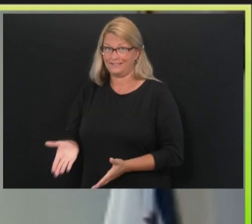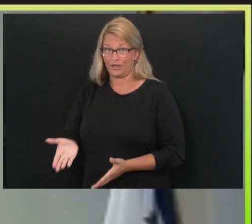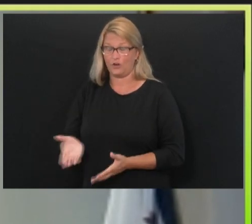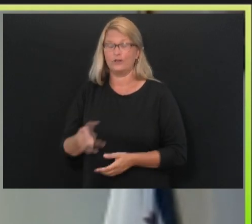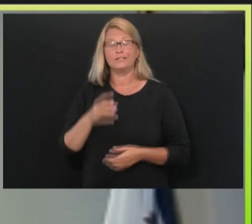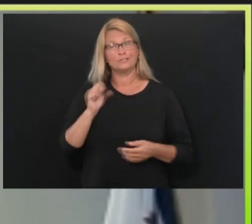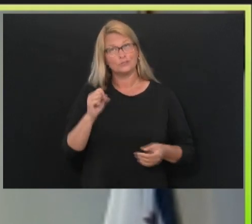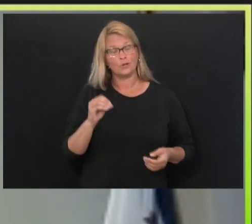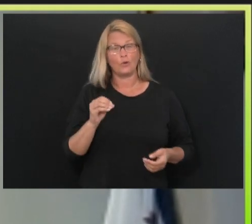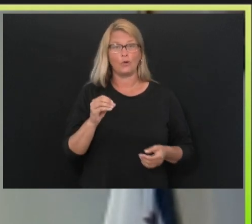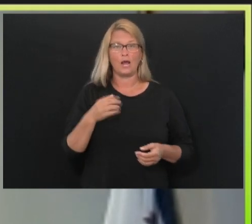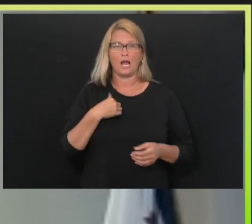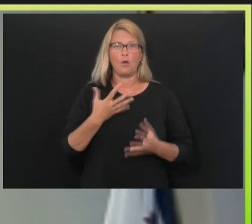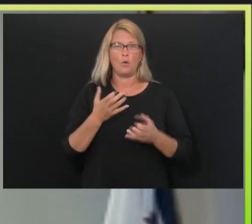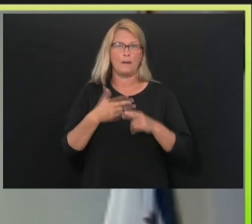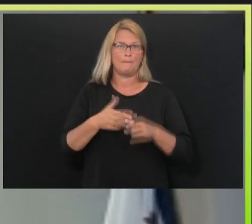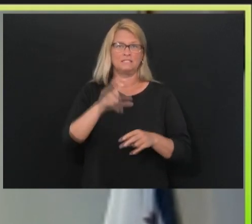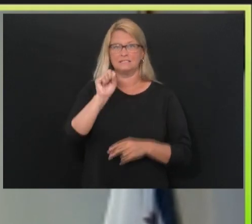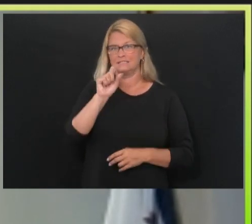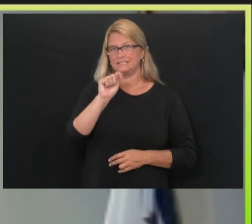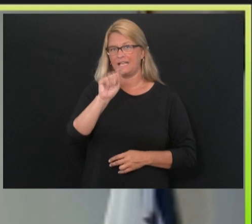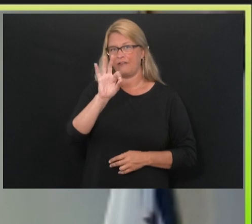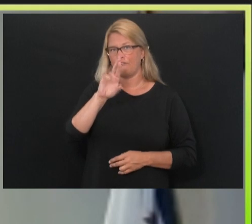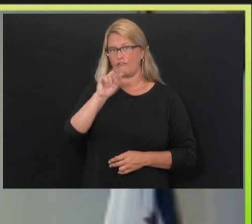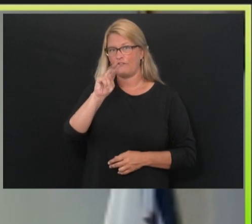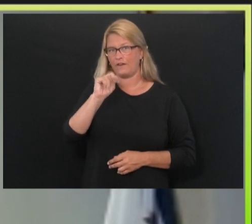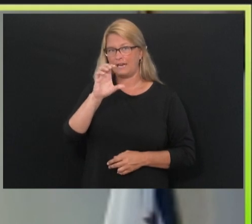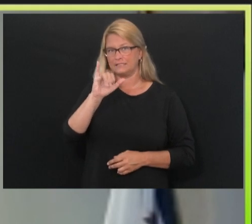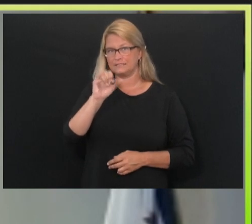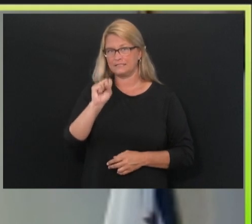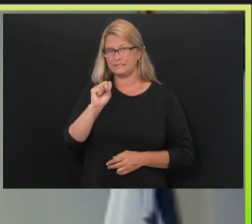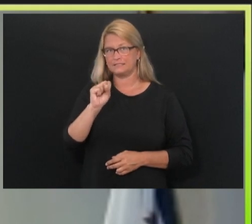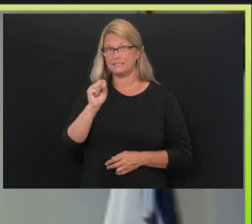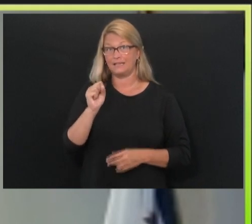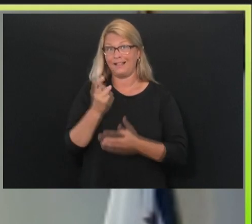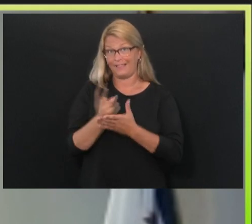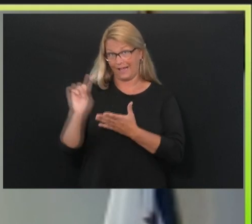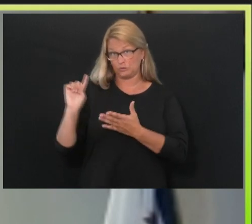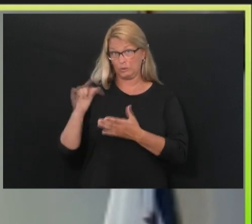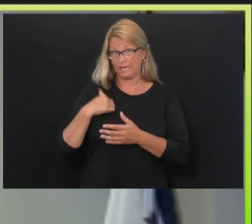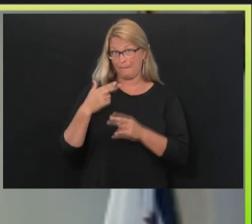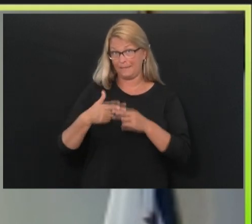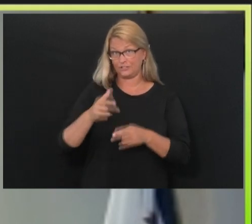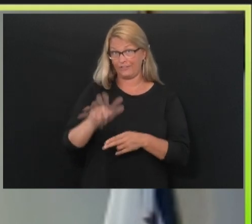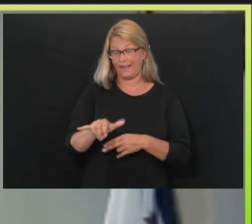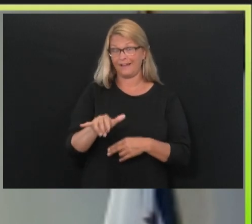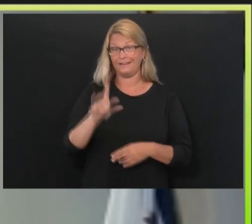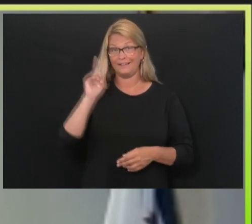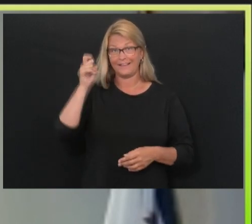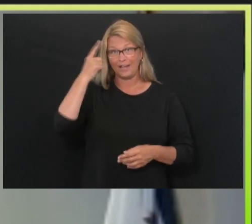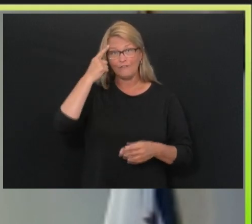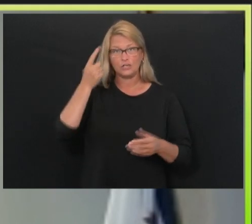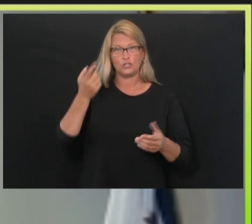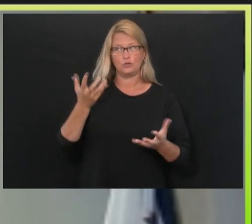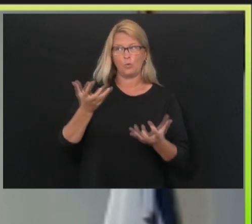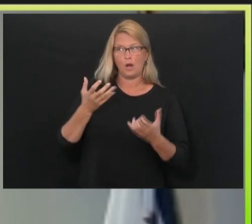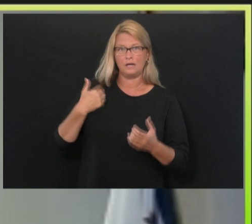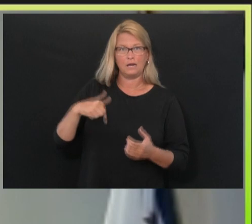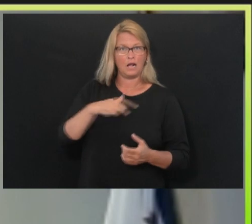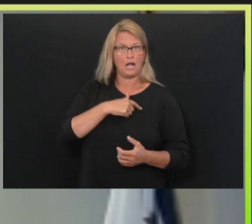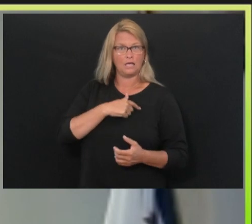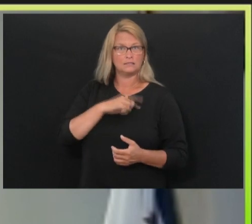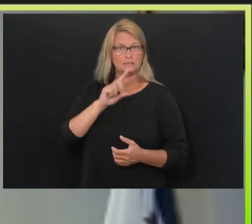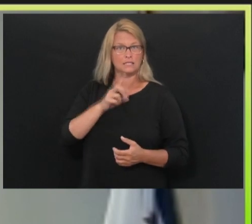mention quickly St. Francis. We talked about St. Francis last week. Governor Justice asked us to stand up